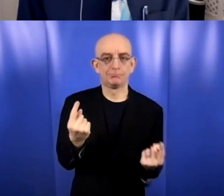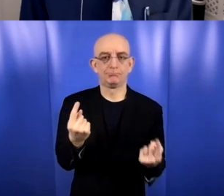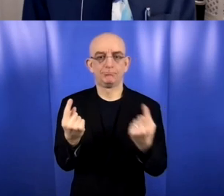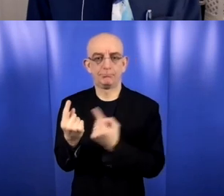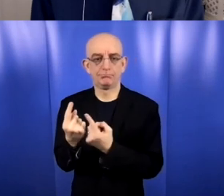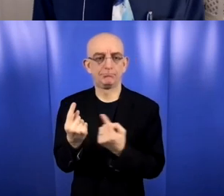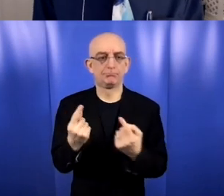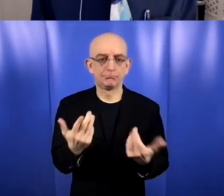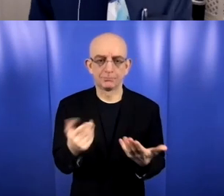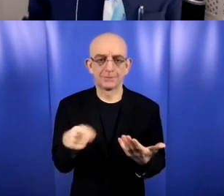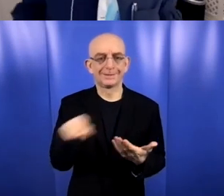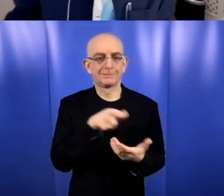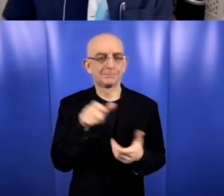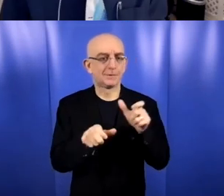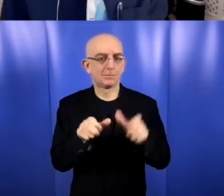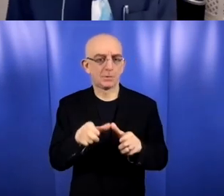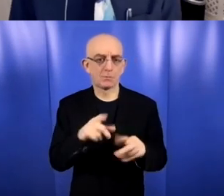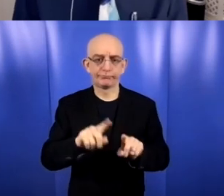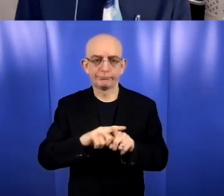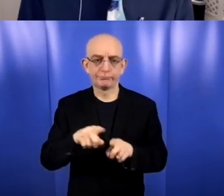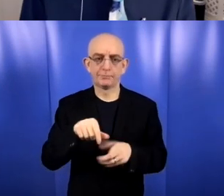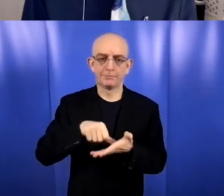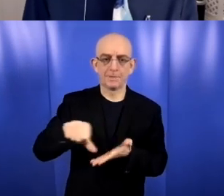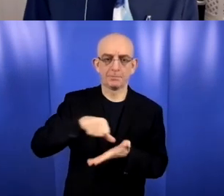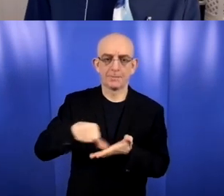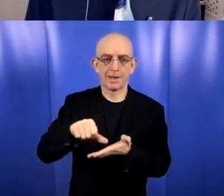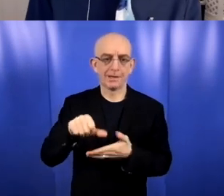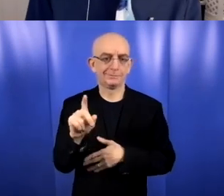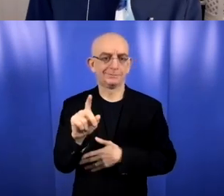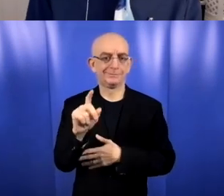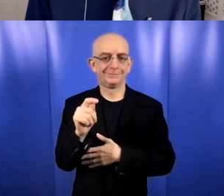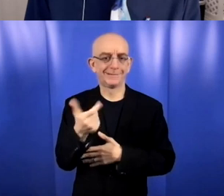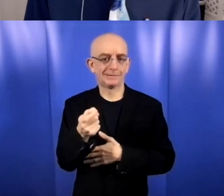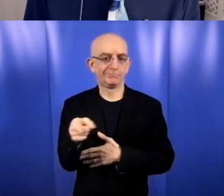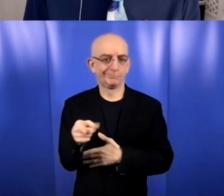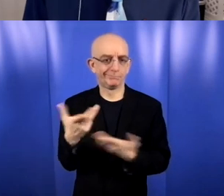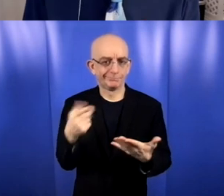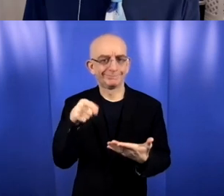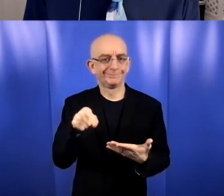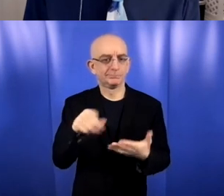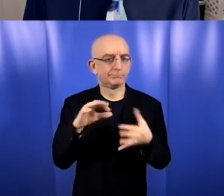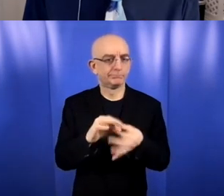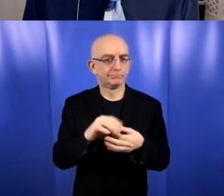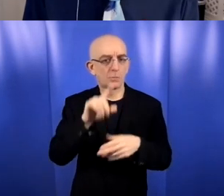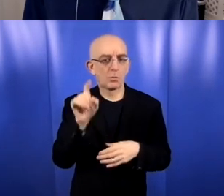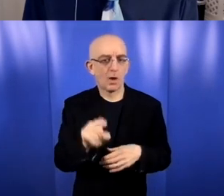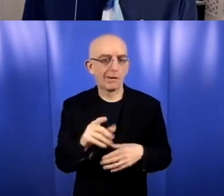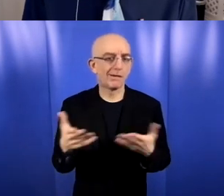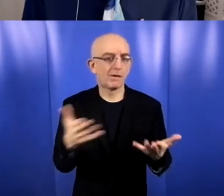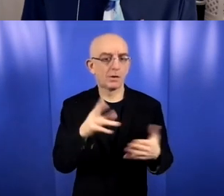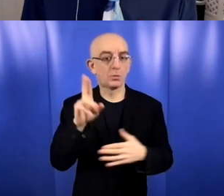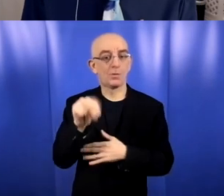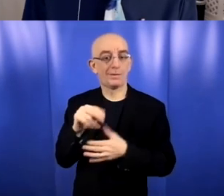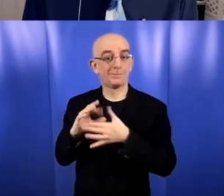worldwide, of course, and we've heard the Secretary General call for renewed efforts to end conflict. His call for a global ceasefire last year as